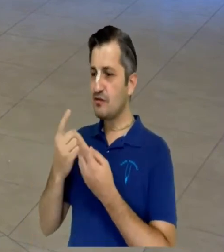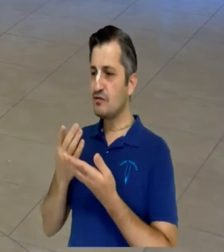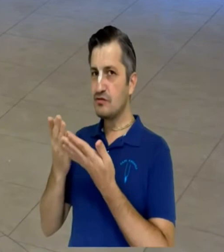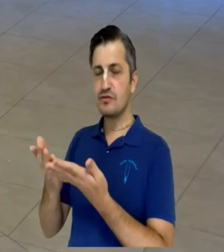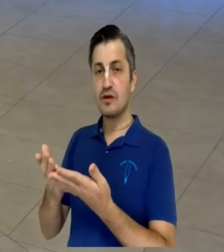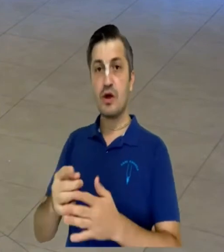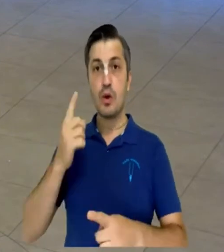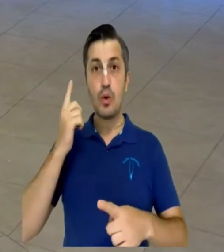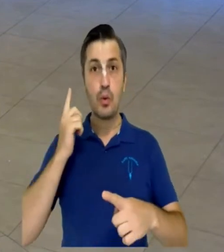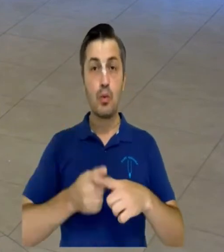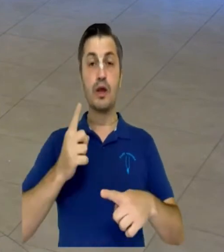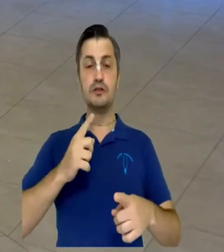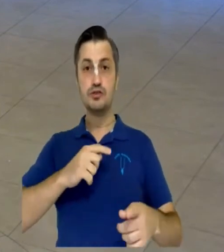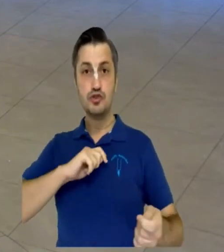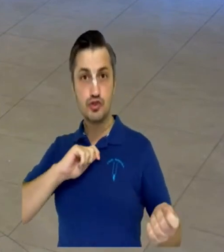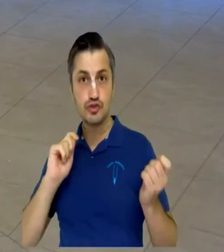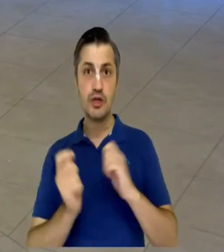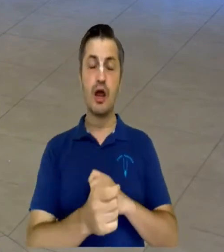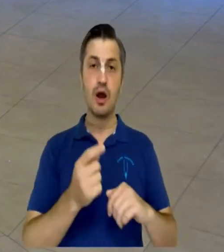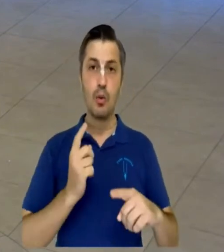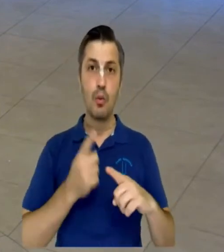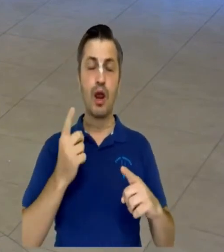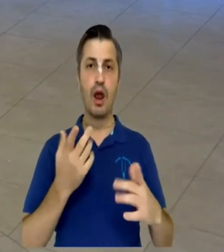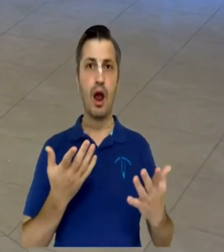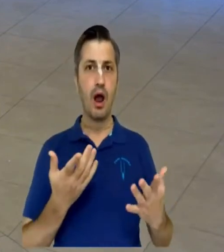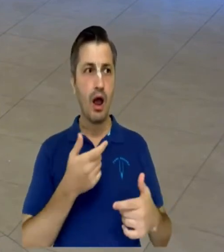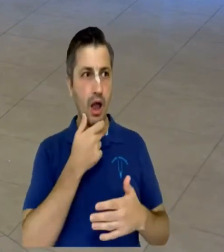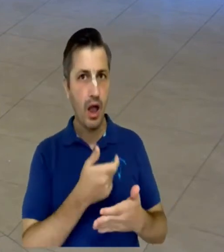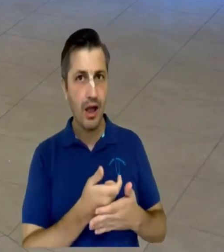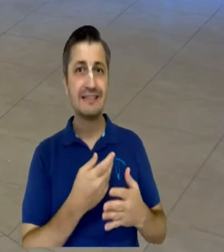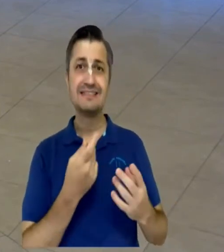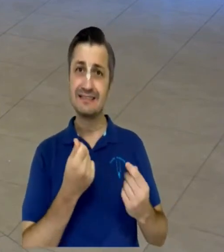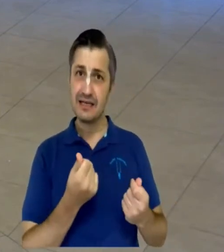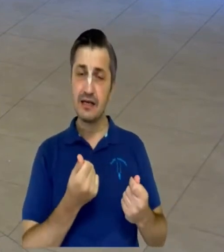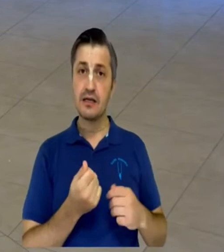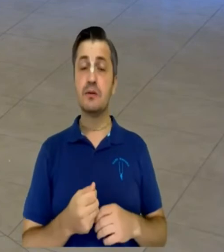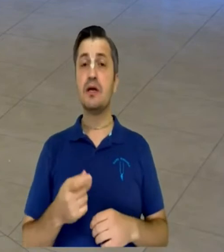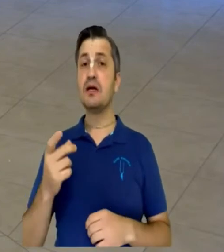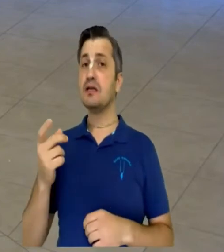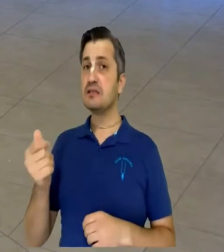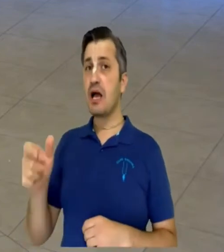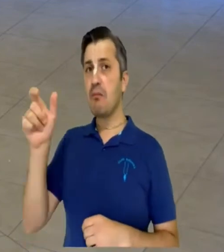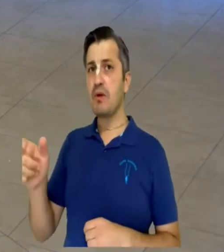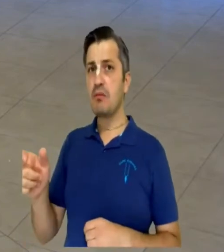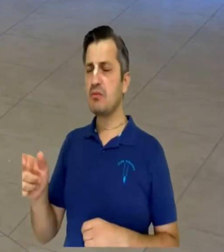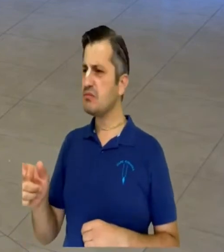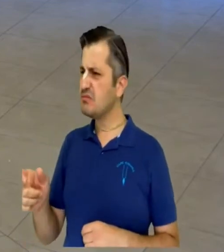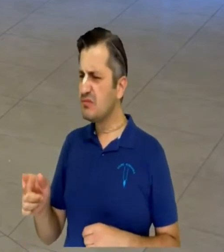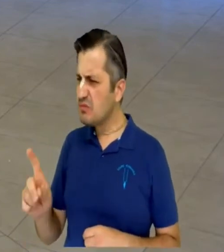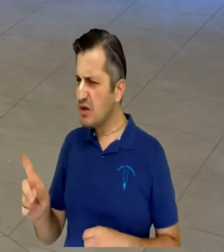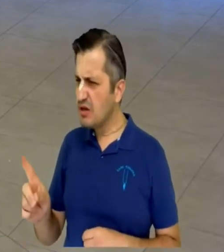that makes sense immediately. They accept it. So this process of spiritual advancement comes for many,